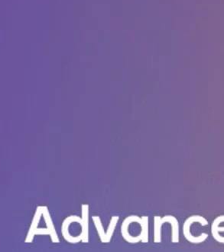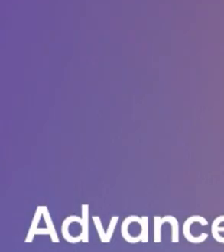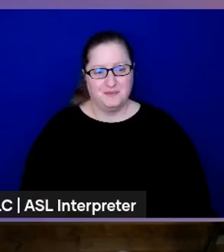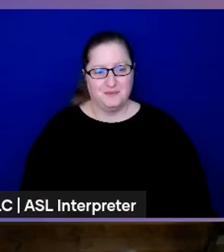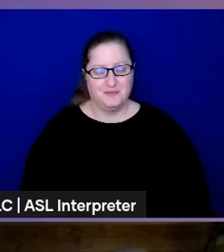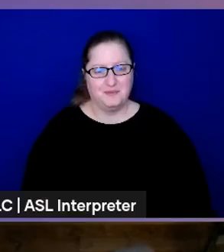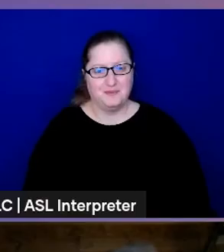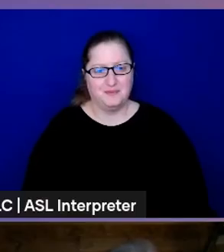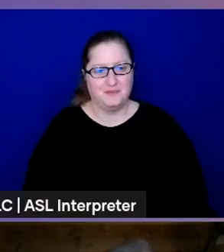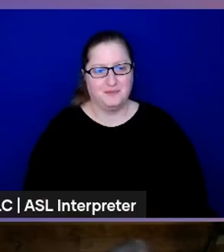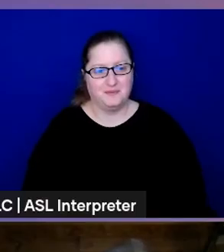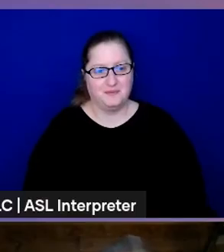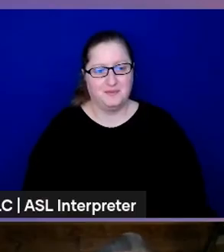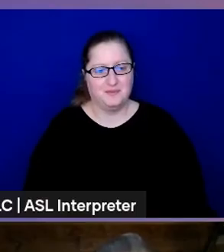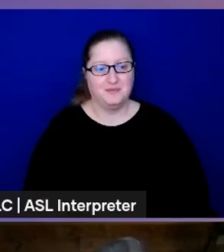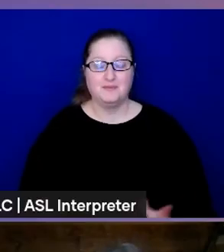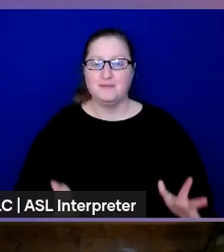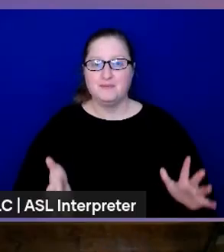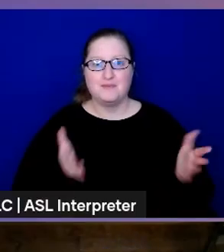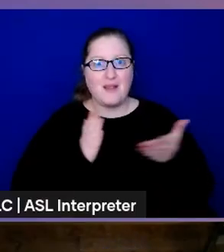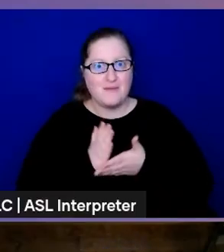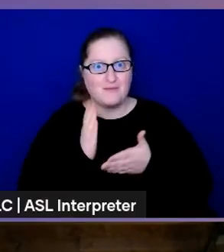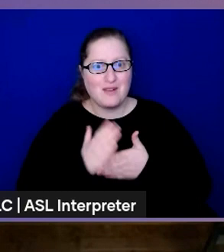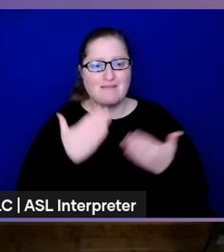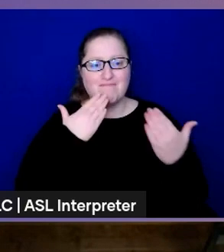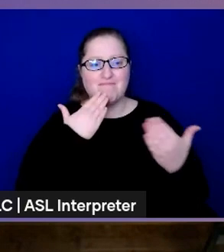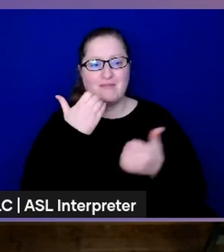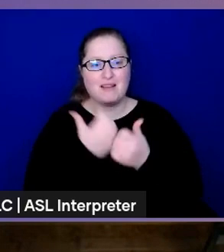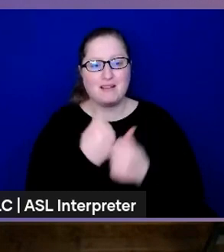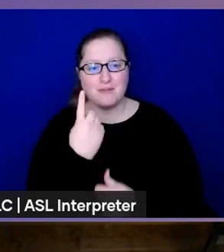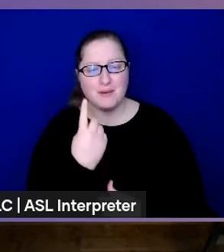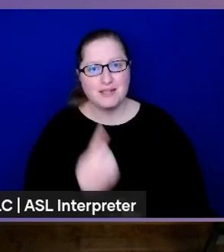All right. Thanks, everybody. Thank you,